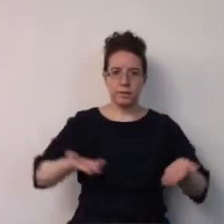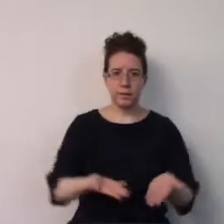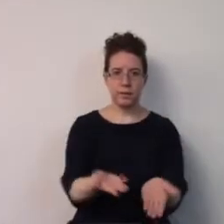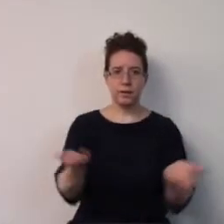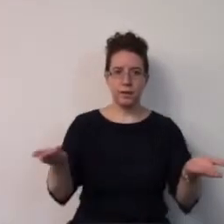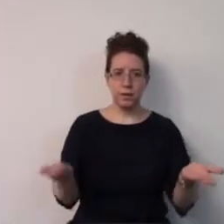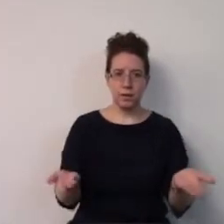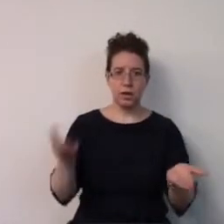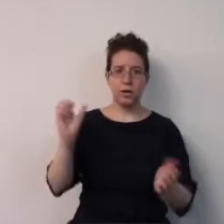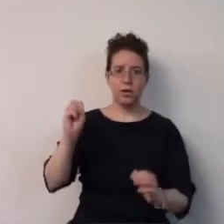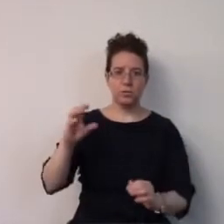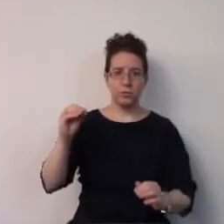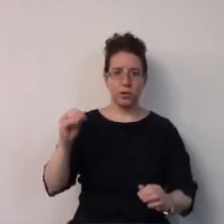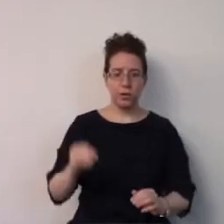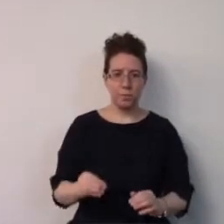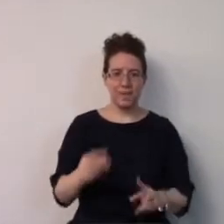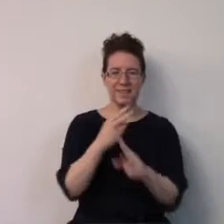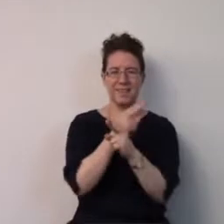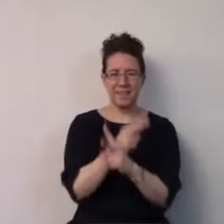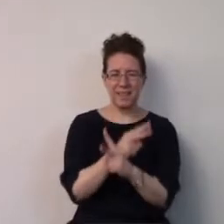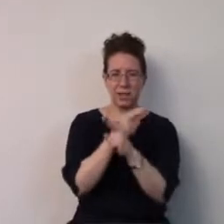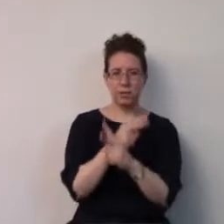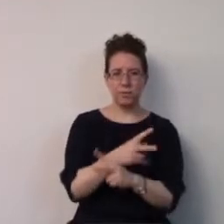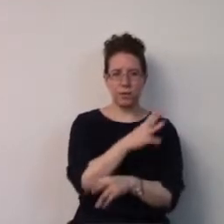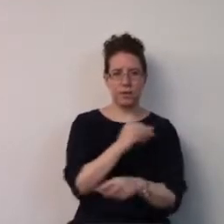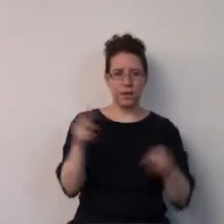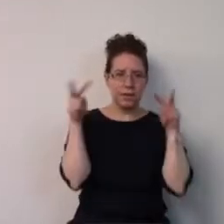prayer. Watch unto prayer.